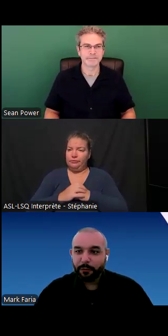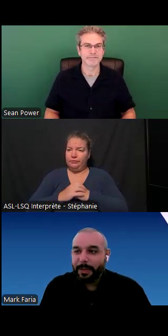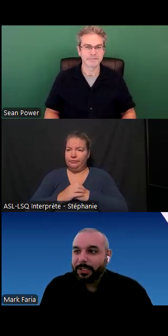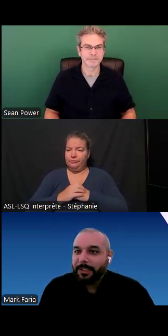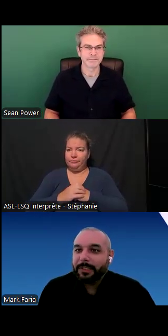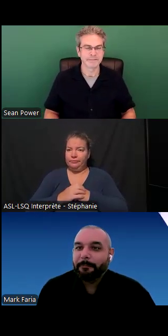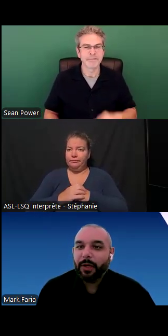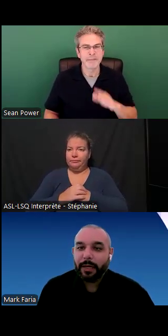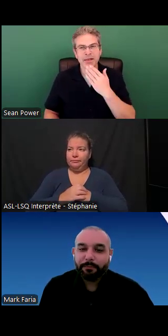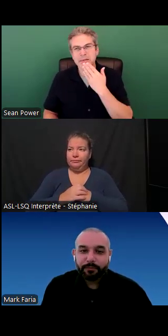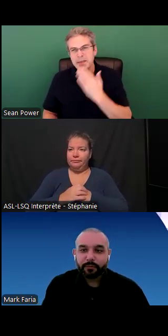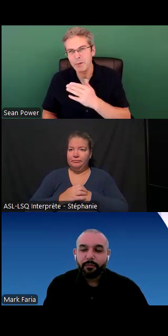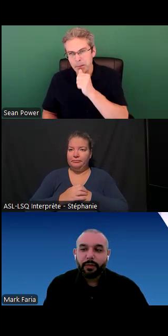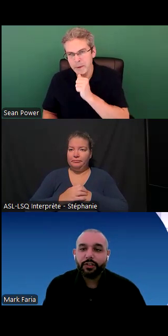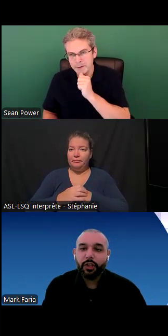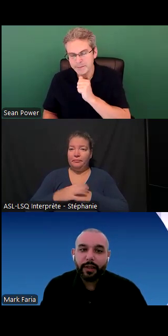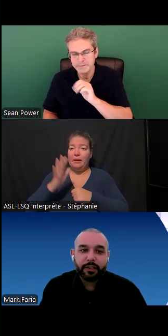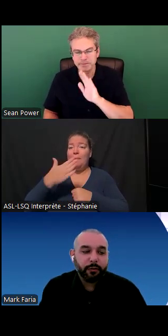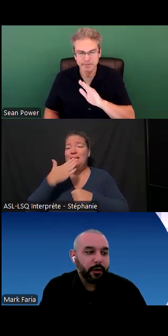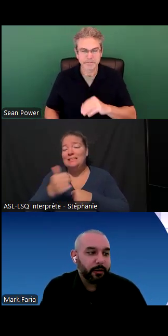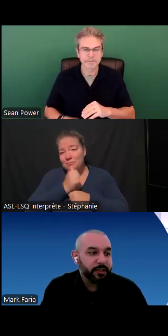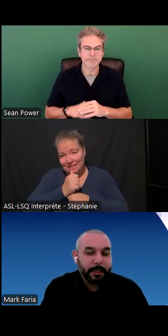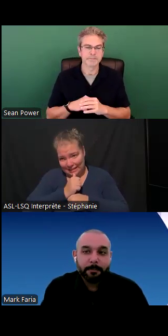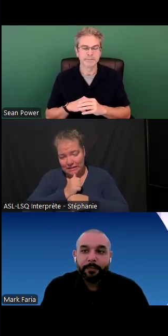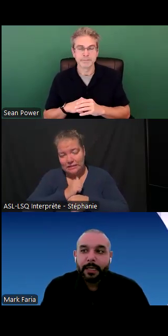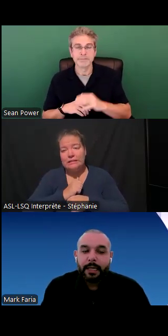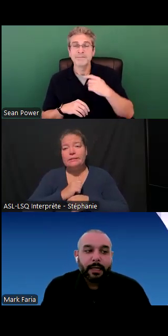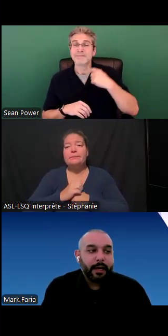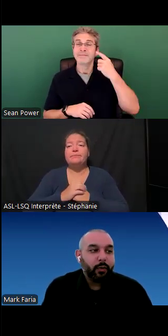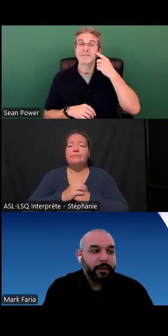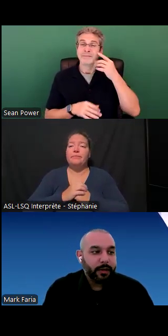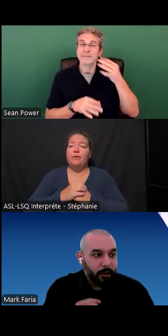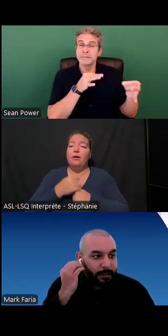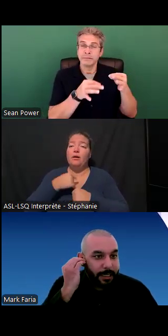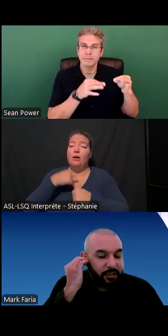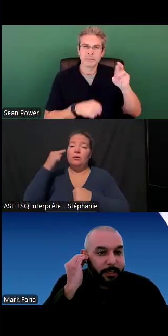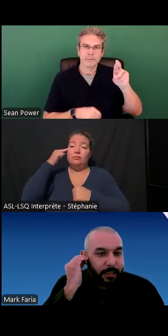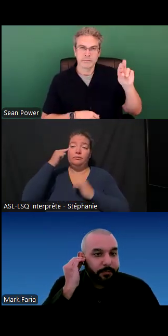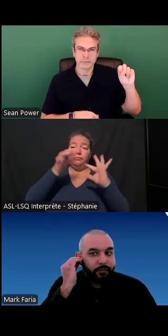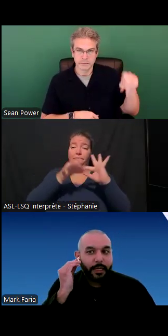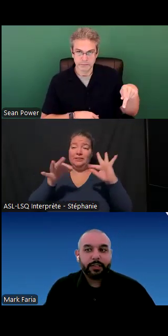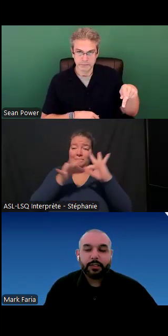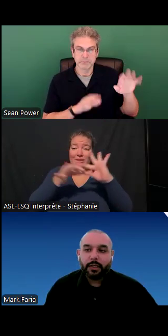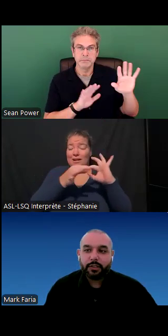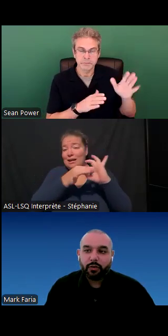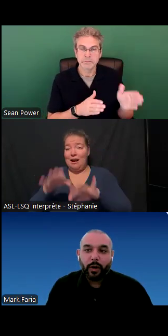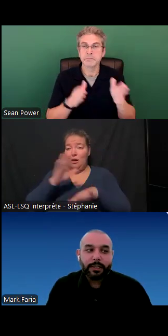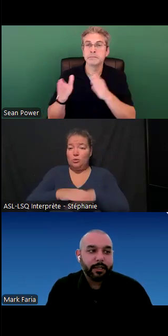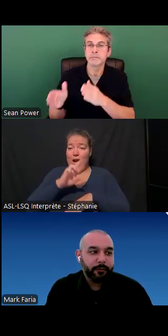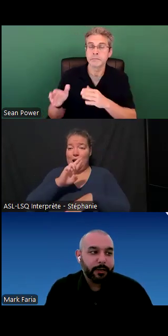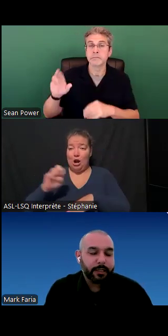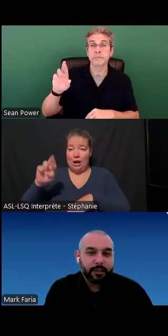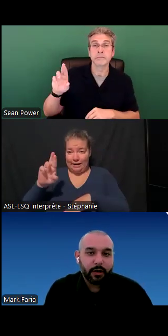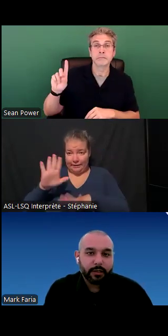Thank you for your patience. Okay, so that's for the RSP. Now with the RDSP, it's